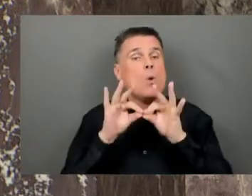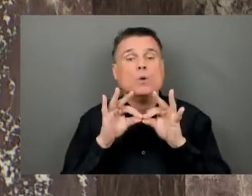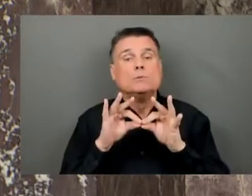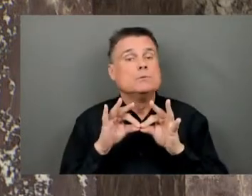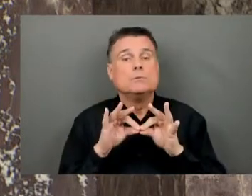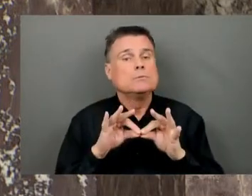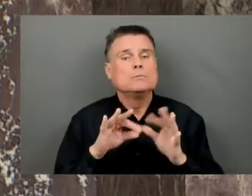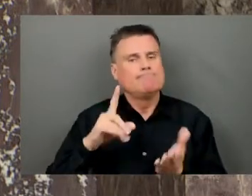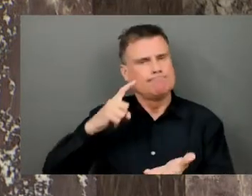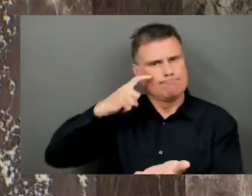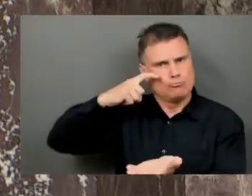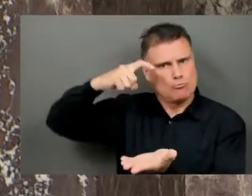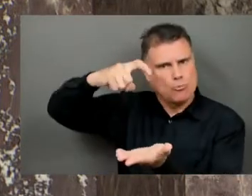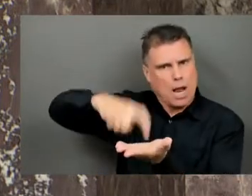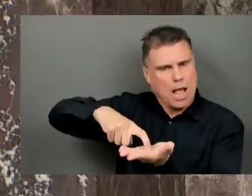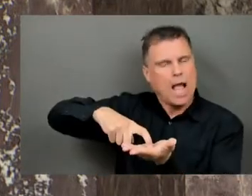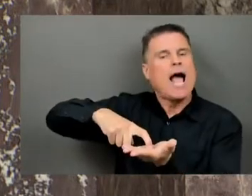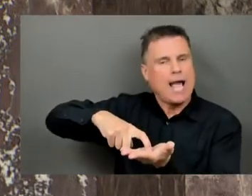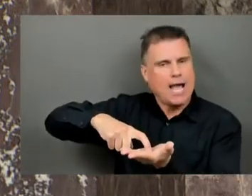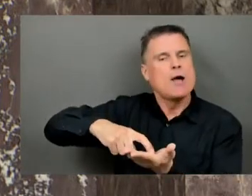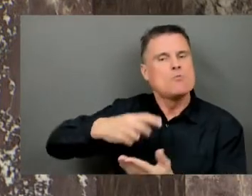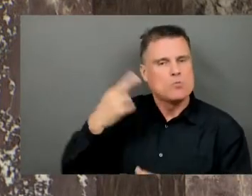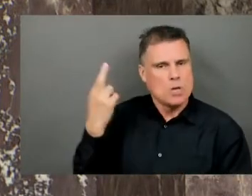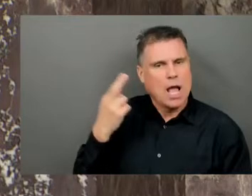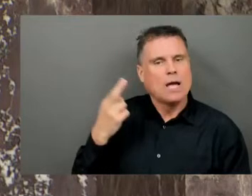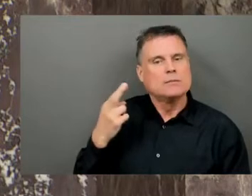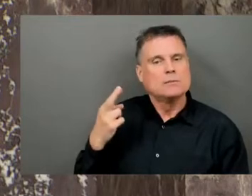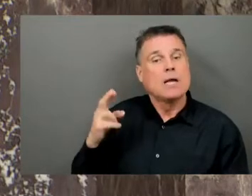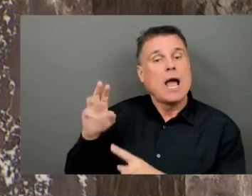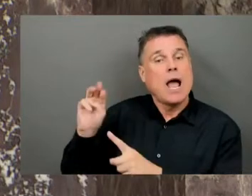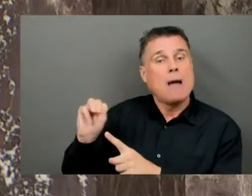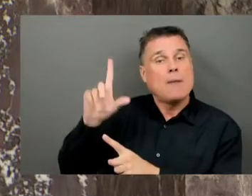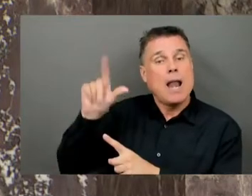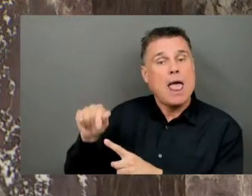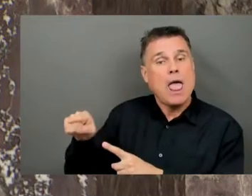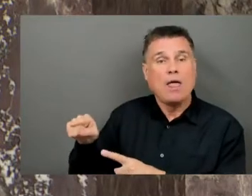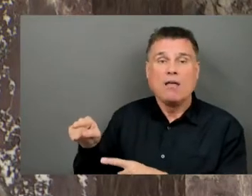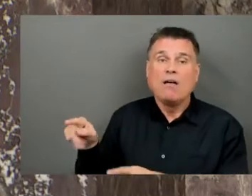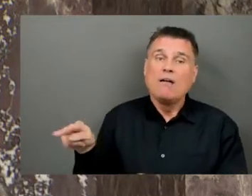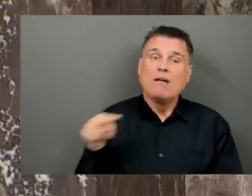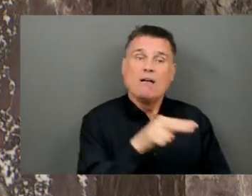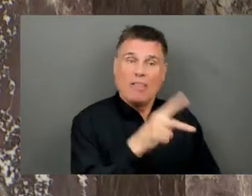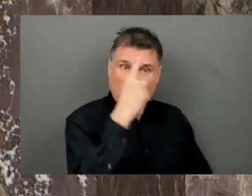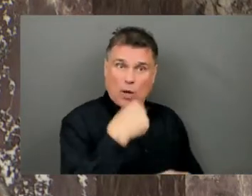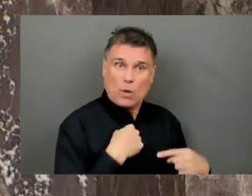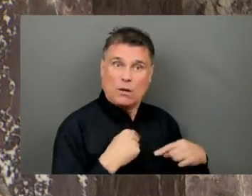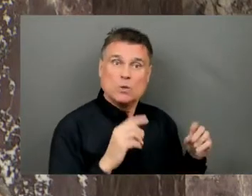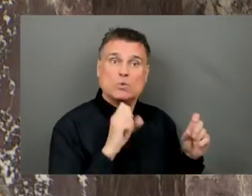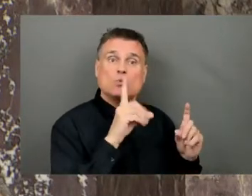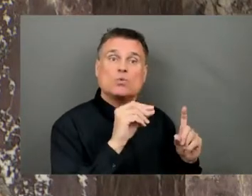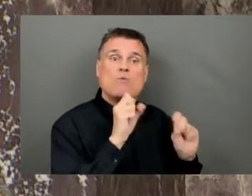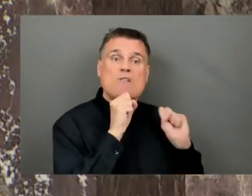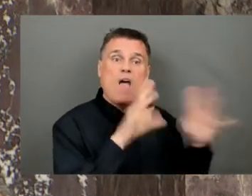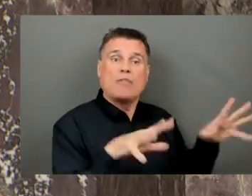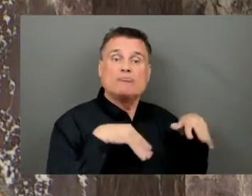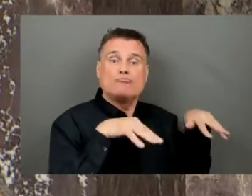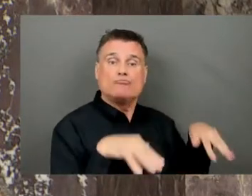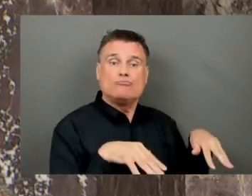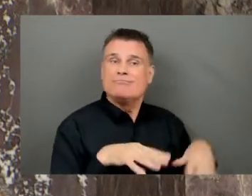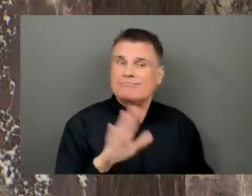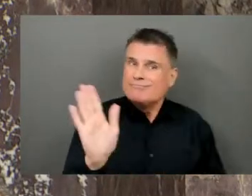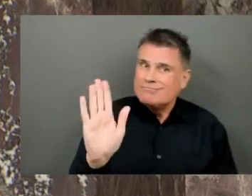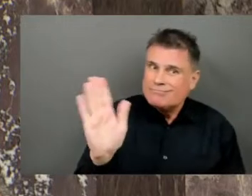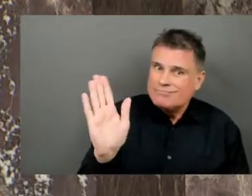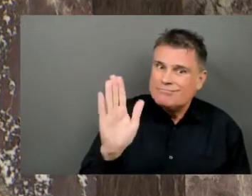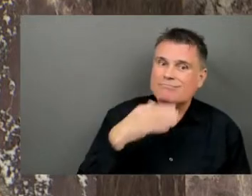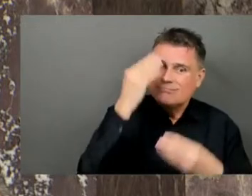more on this, Honourable Speaker. I think it's important for the public to know that since October 7th, the Premier made a statement in this House calling